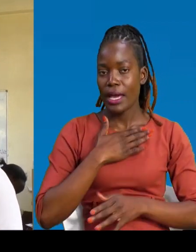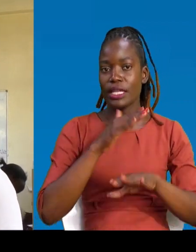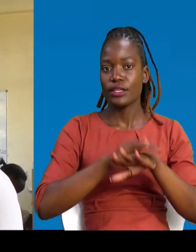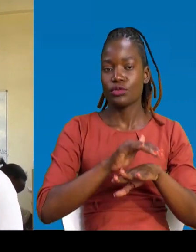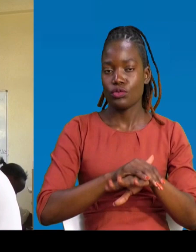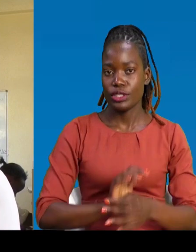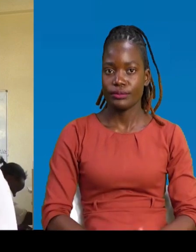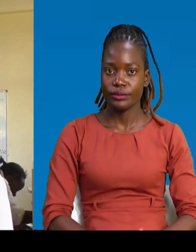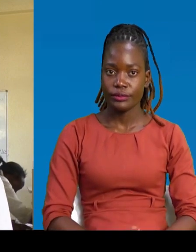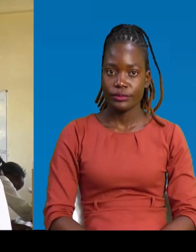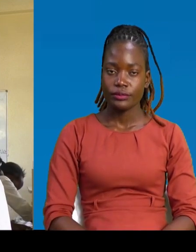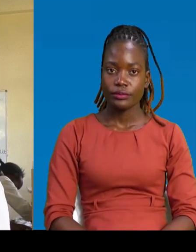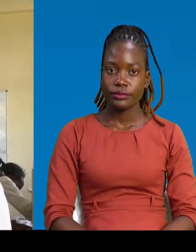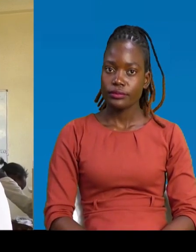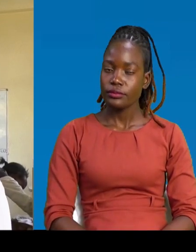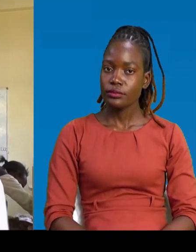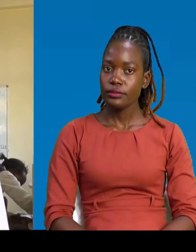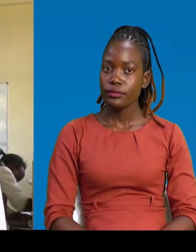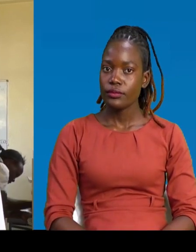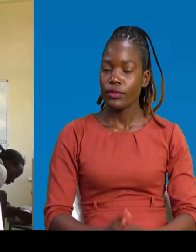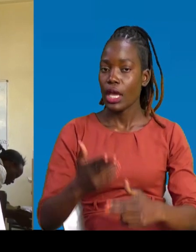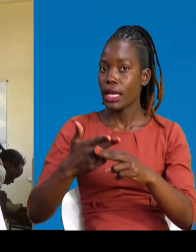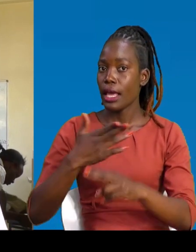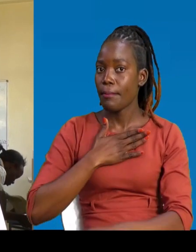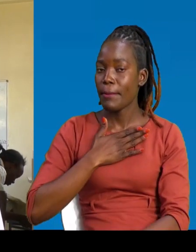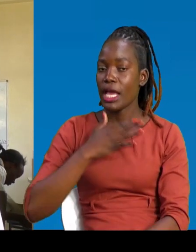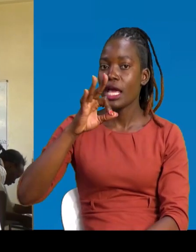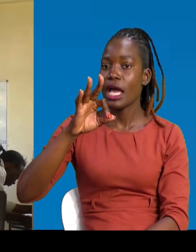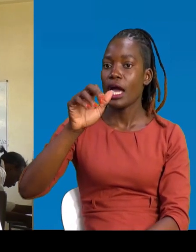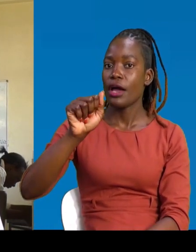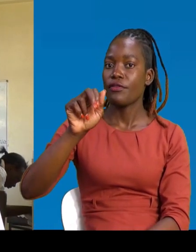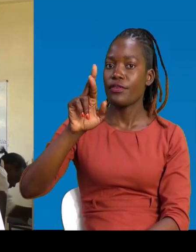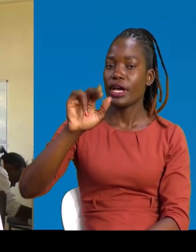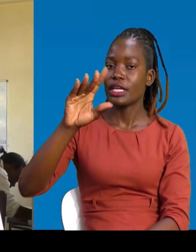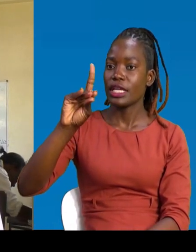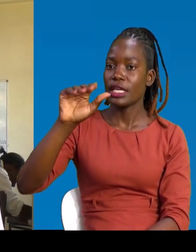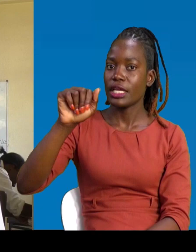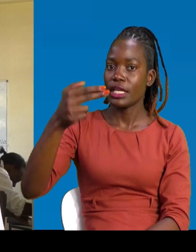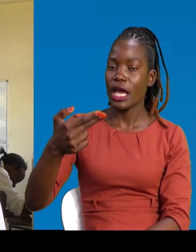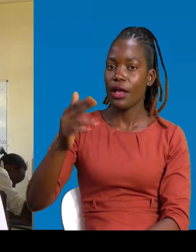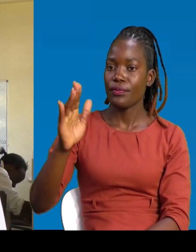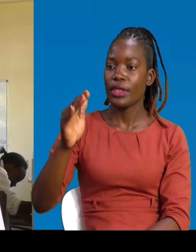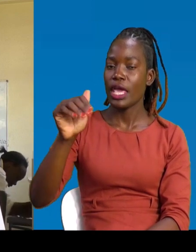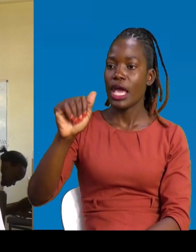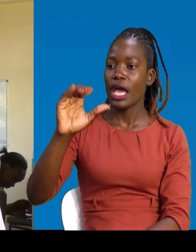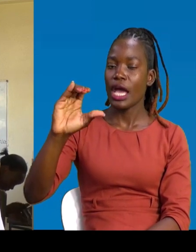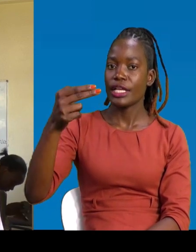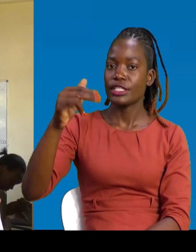atuambie yake imekuwaje. My name is Farida Achieng from Kids